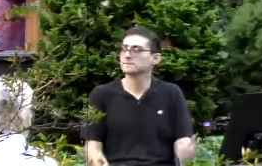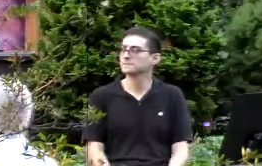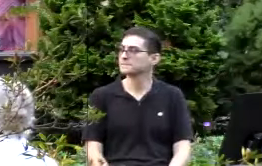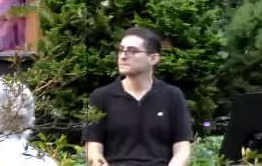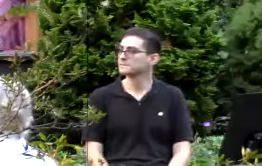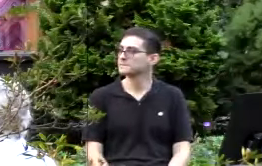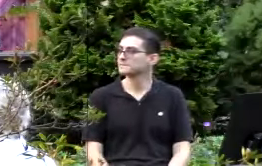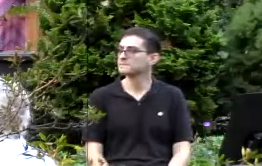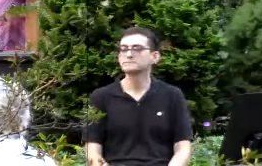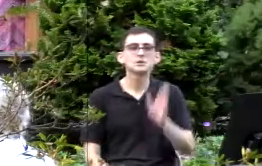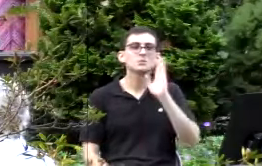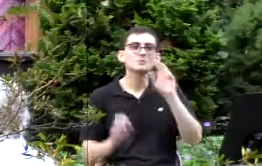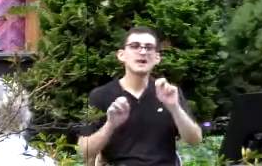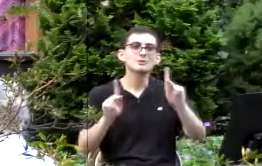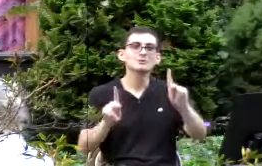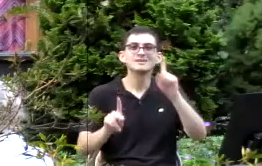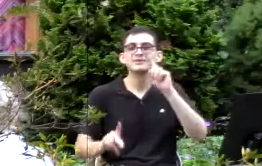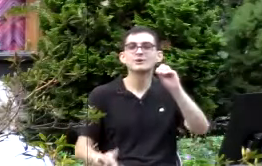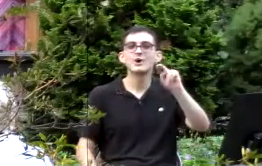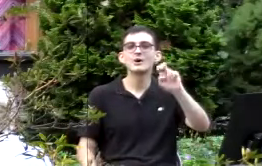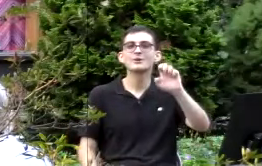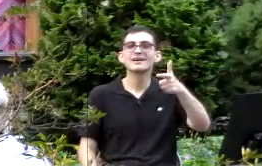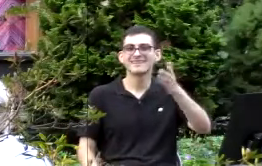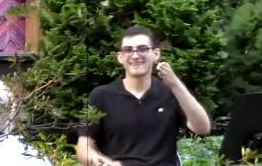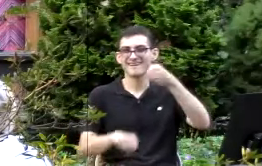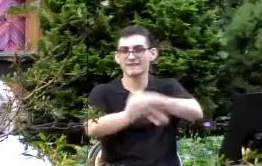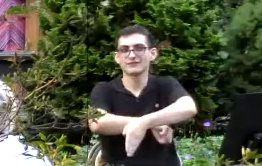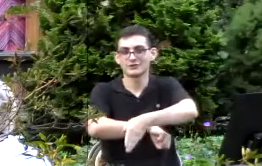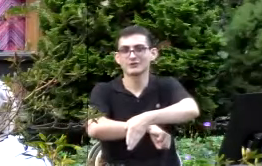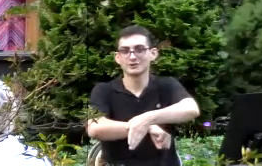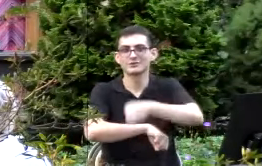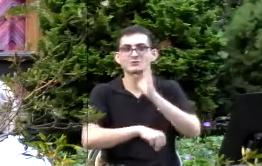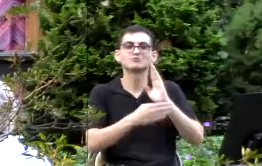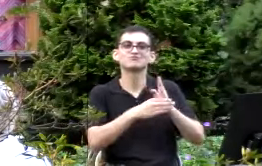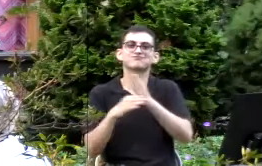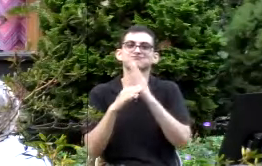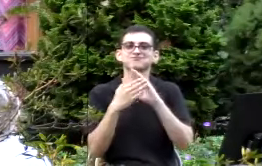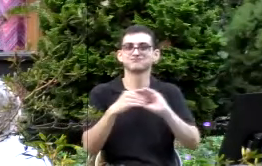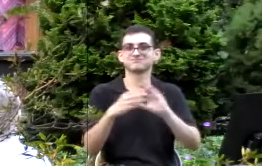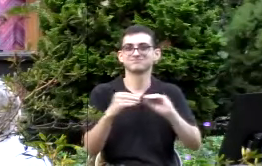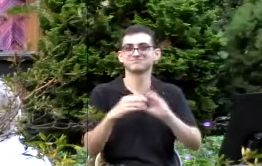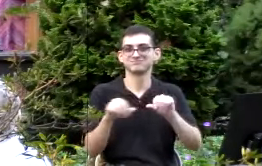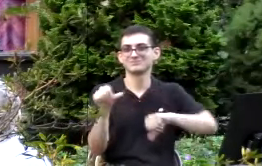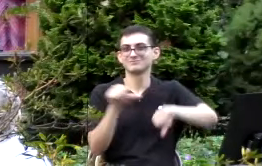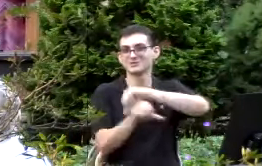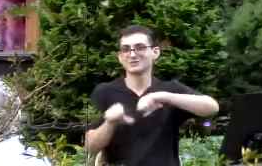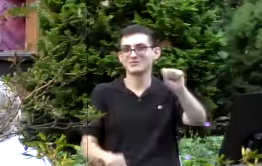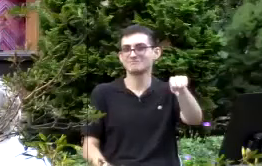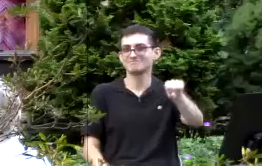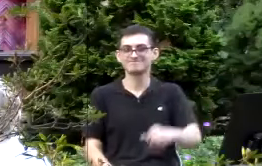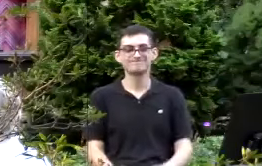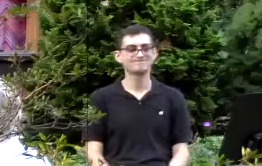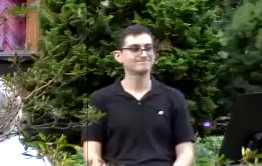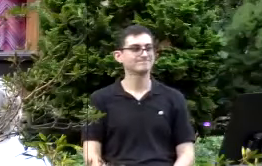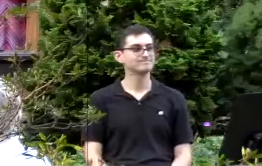Okay, there will be an opportunity at the Oneg afterwards, just behind us, to share some words with one another and maybe talk about that